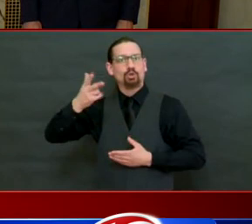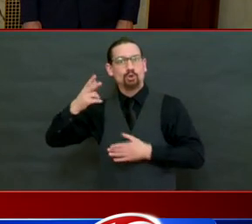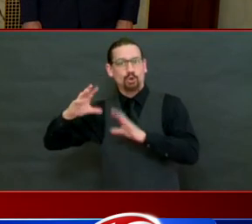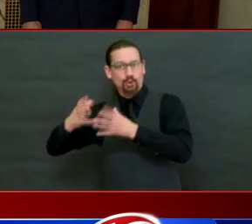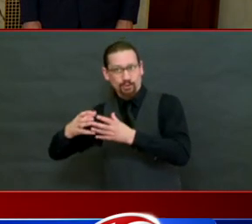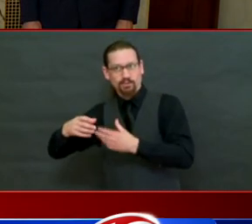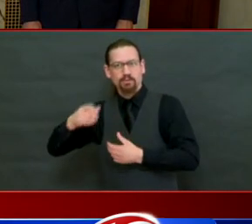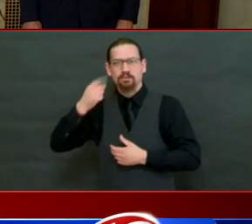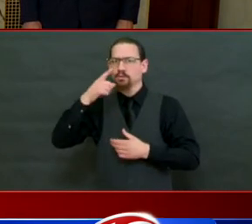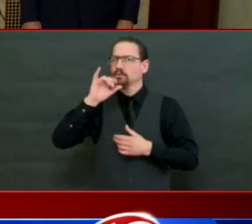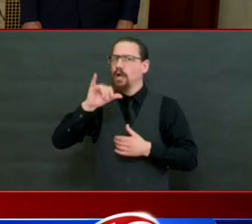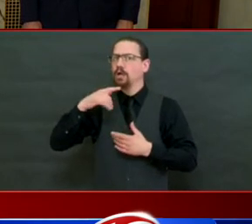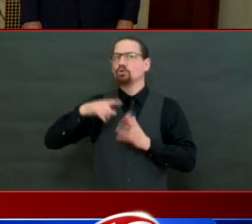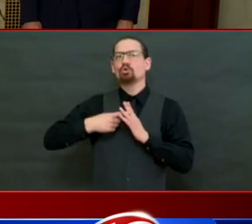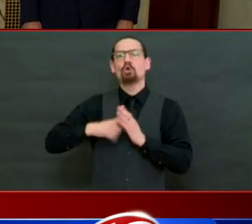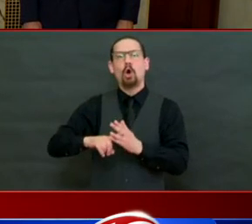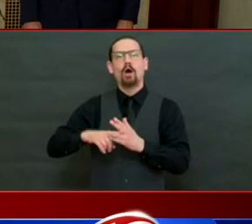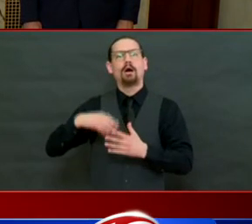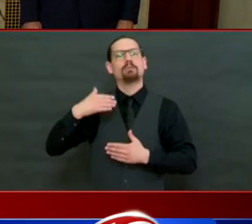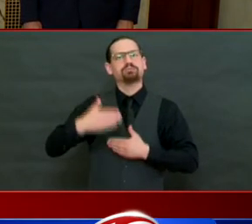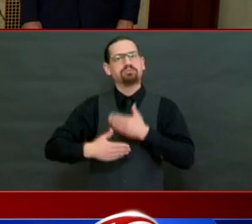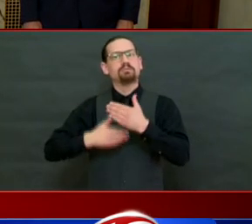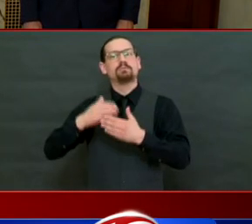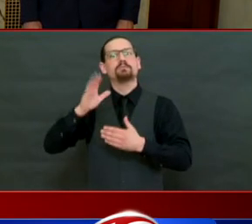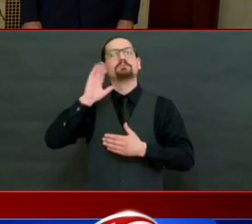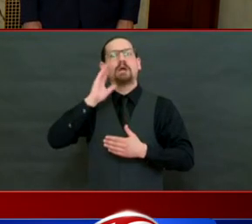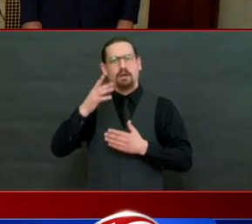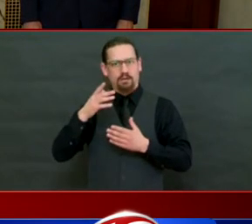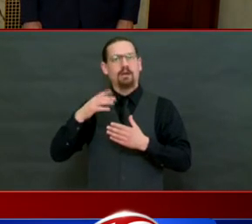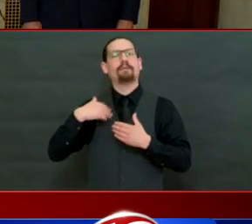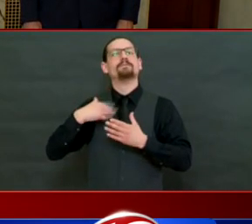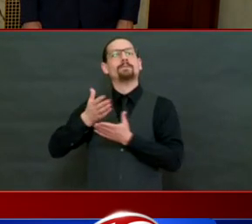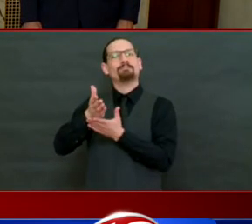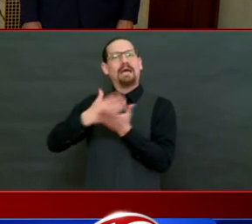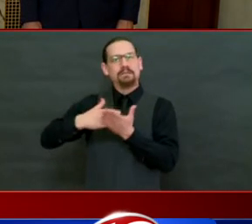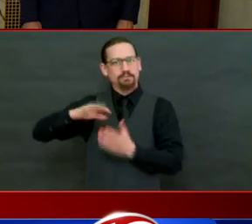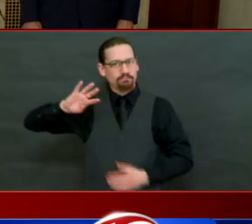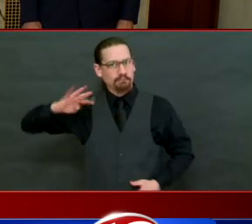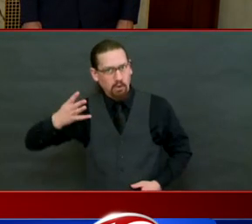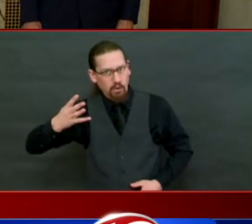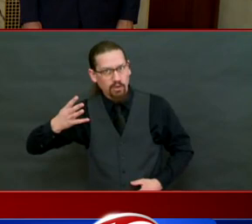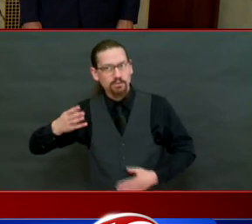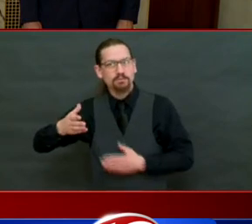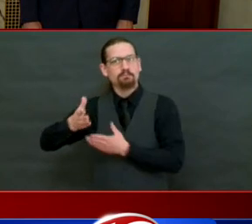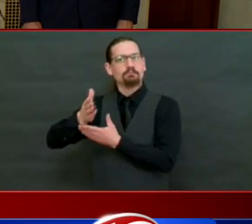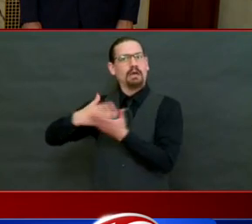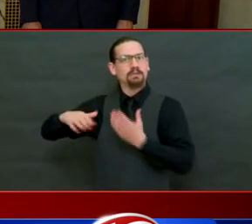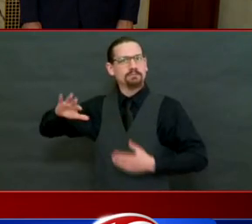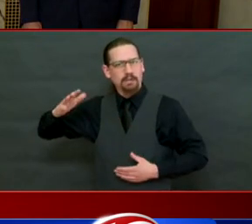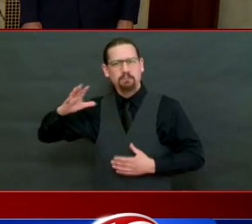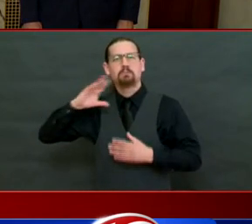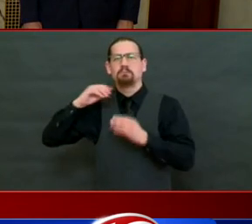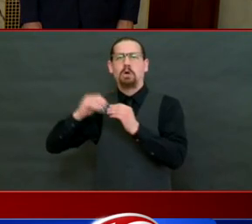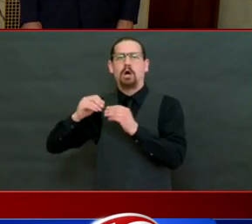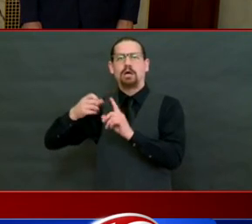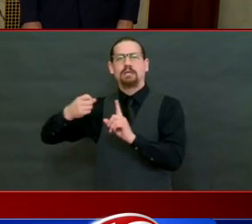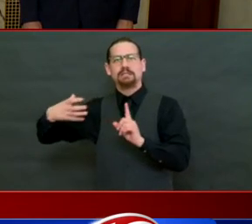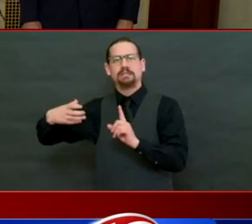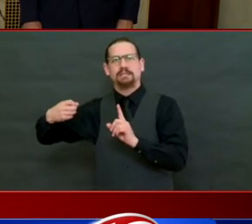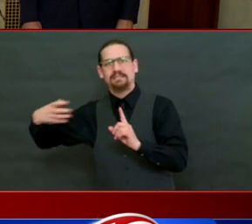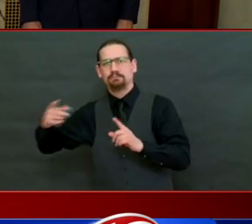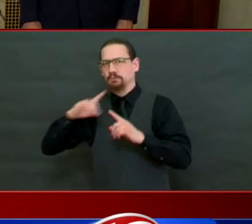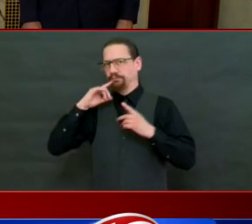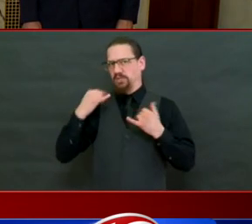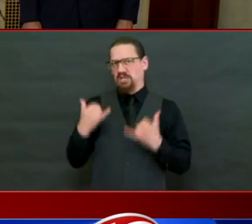going to be a phase four that will allow us to do some of the bigger congregating, be a little bit